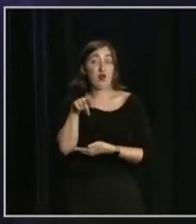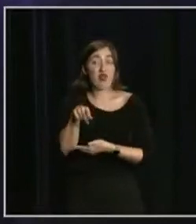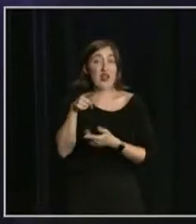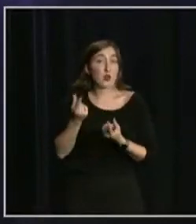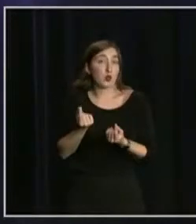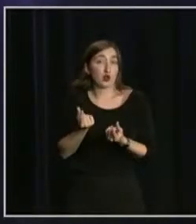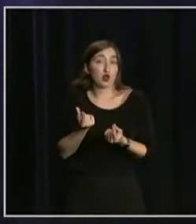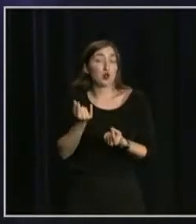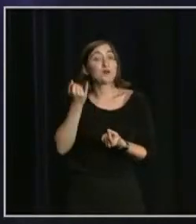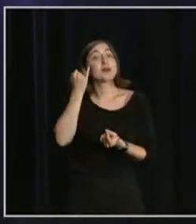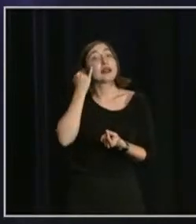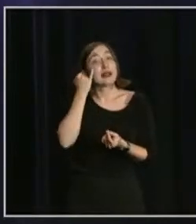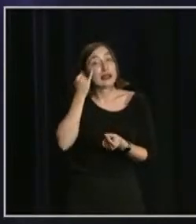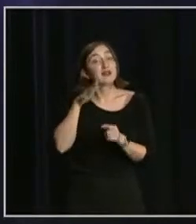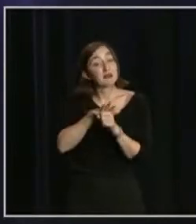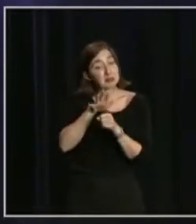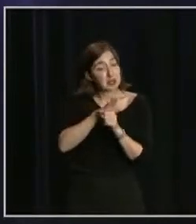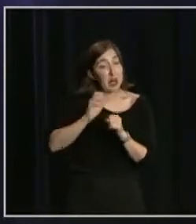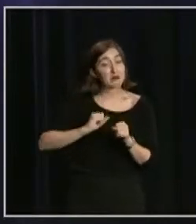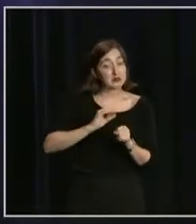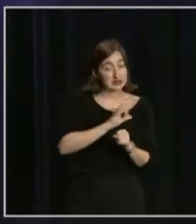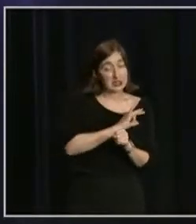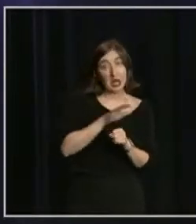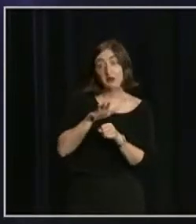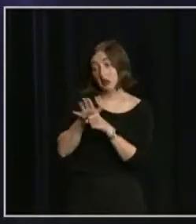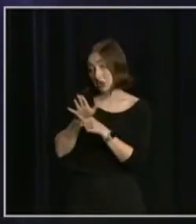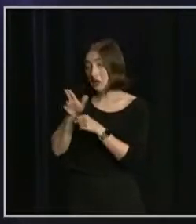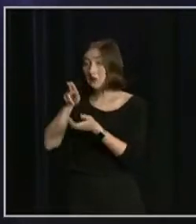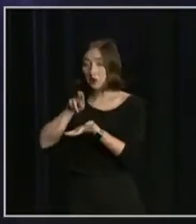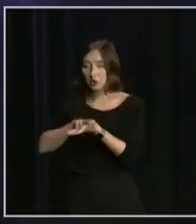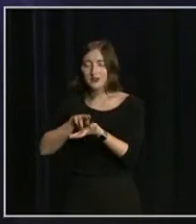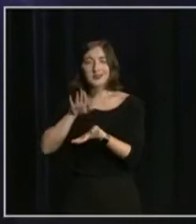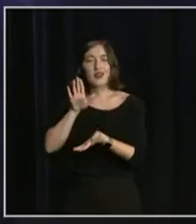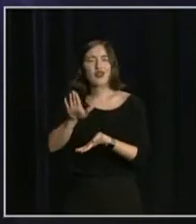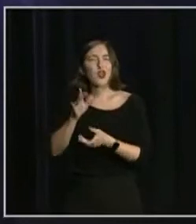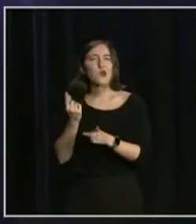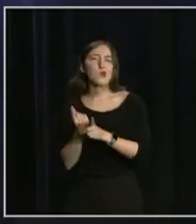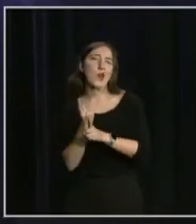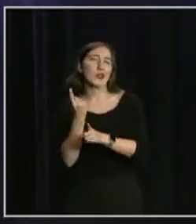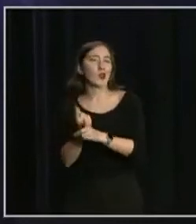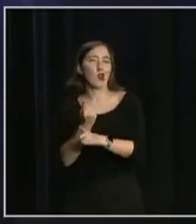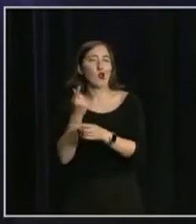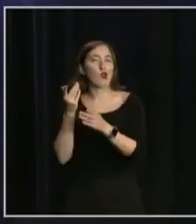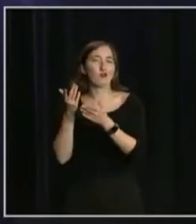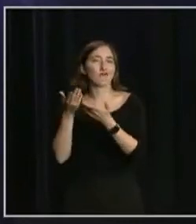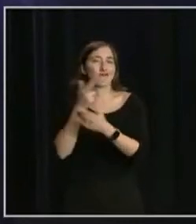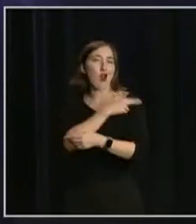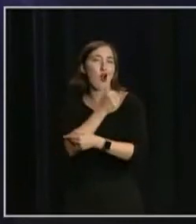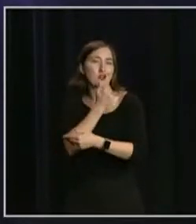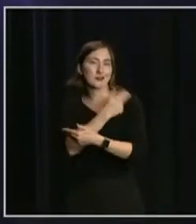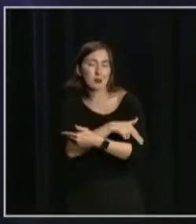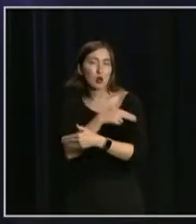regular patients' rooms into an ICU unit. And I know in some cases, I believe they,